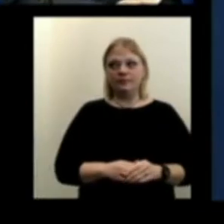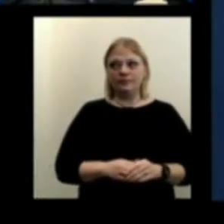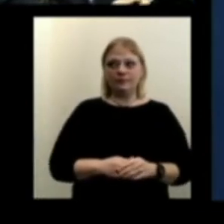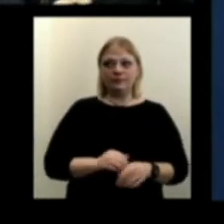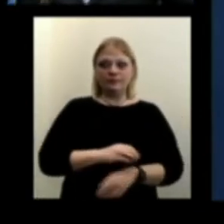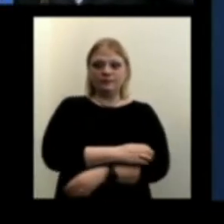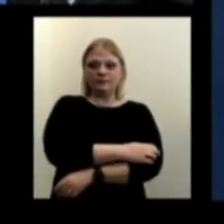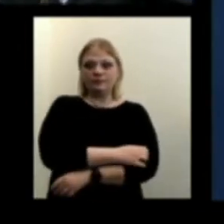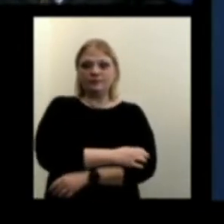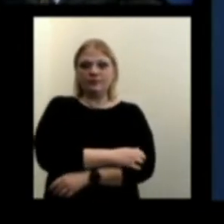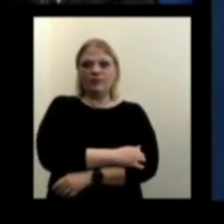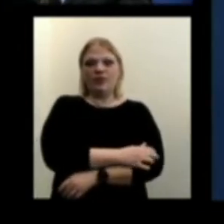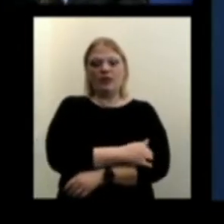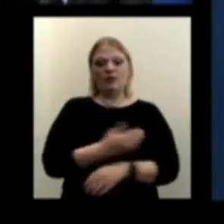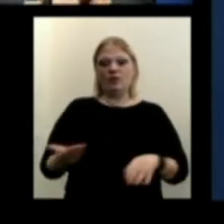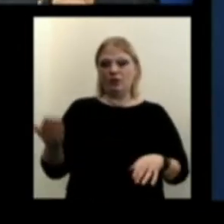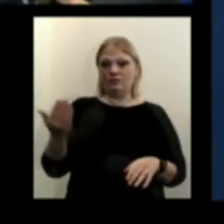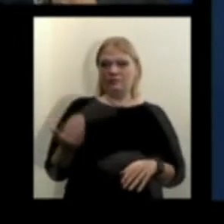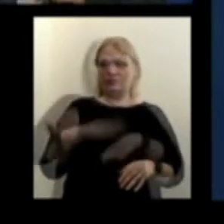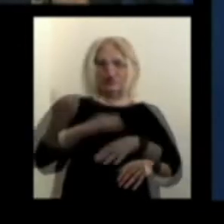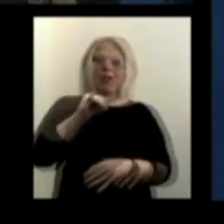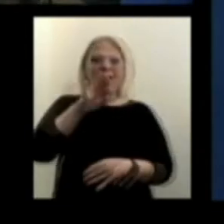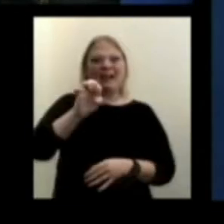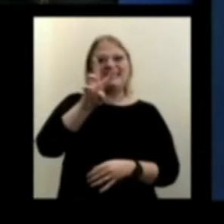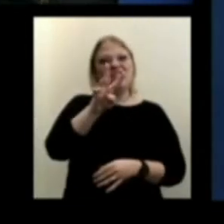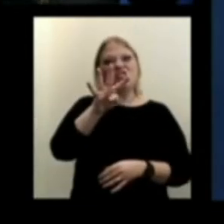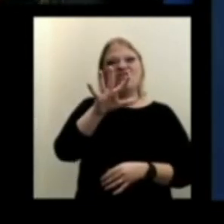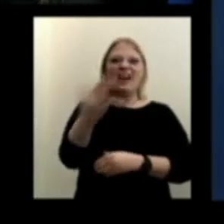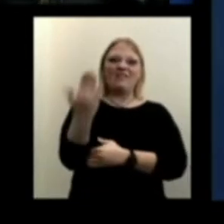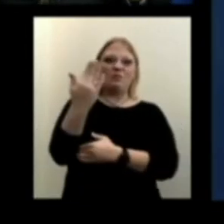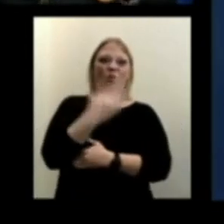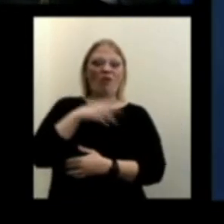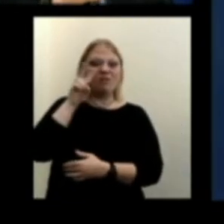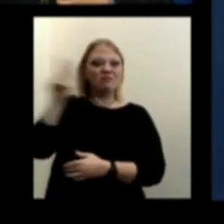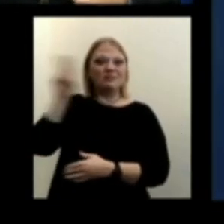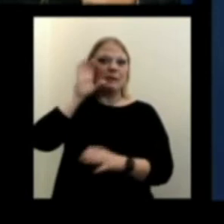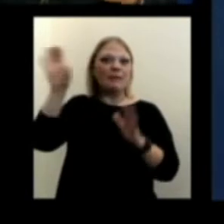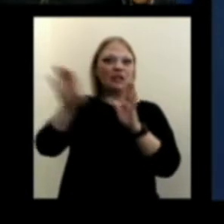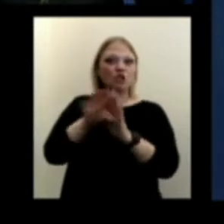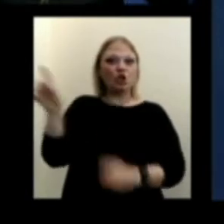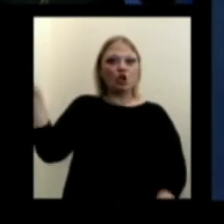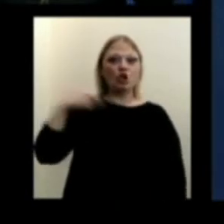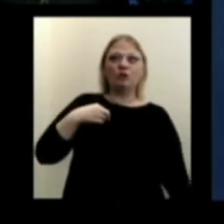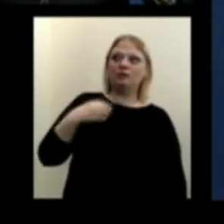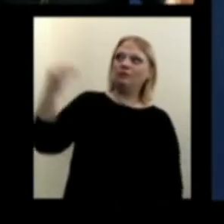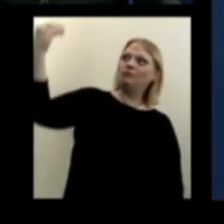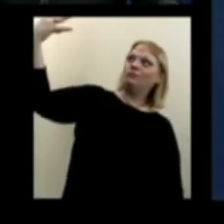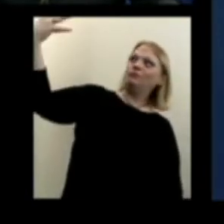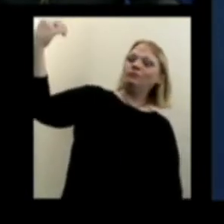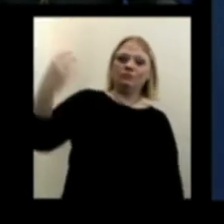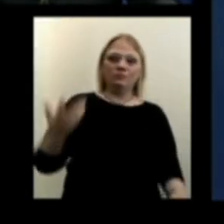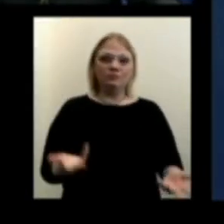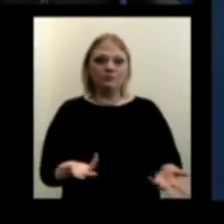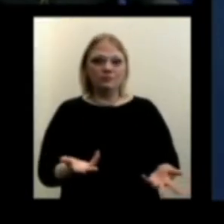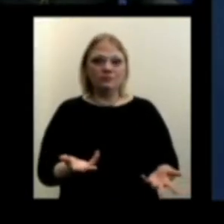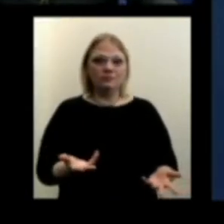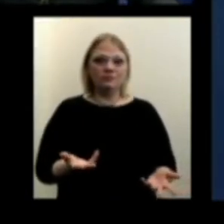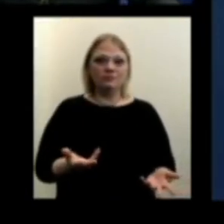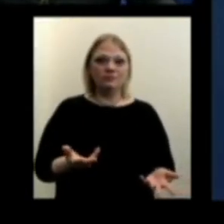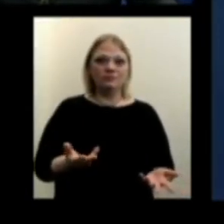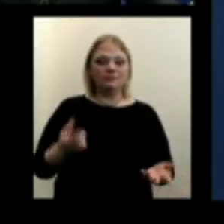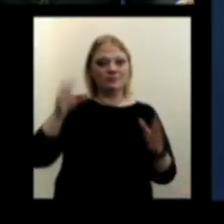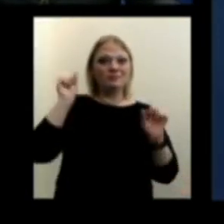state's order by participating in a scrimmage on the ice. He says he skated for about a half hour and took shots at the goal alone. He